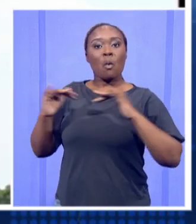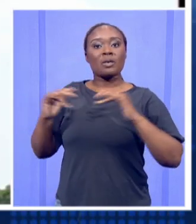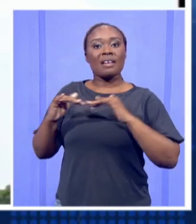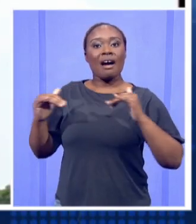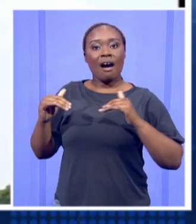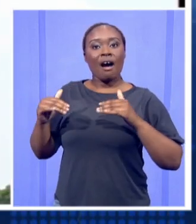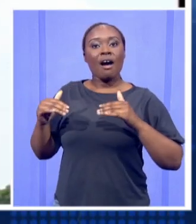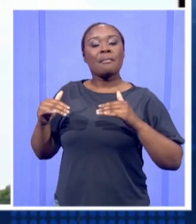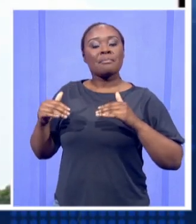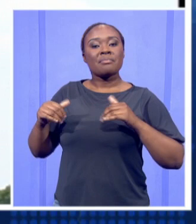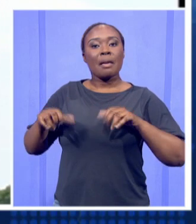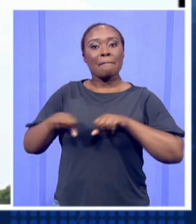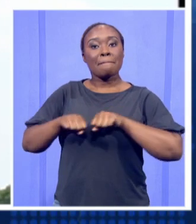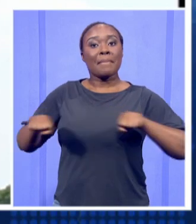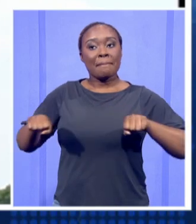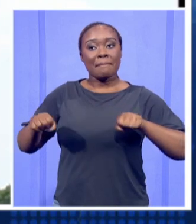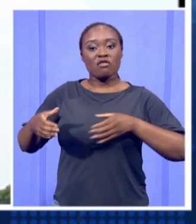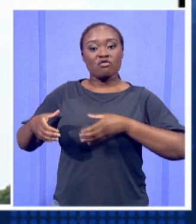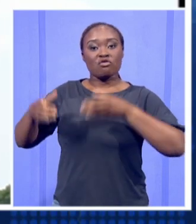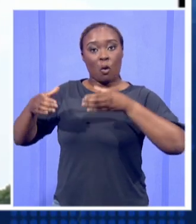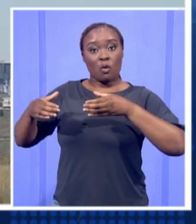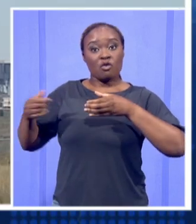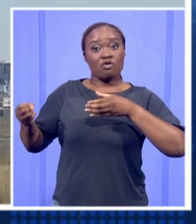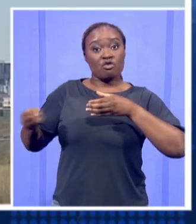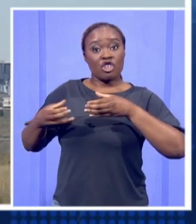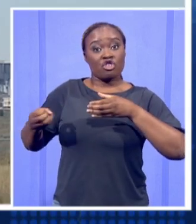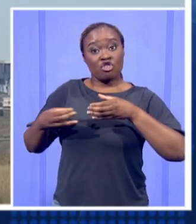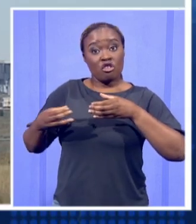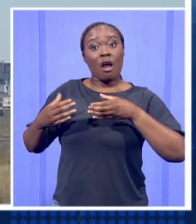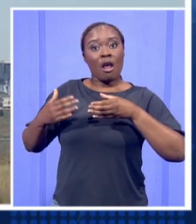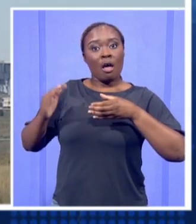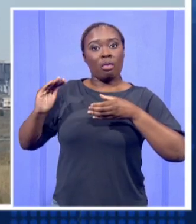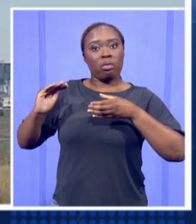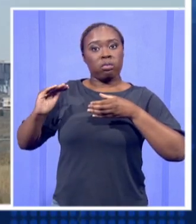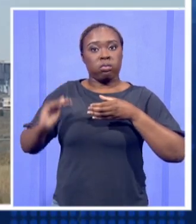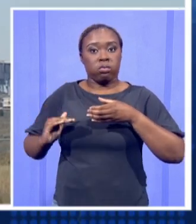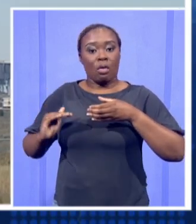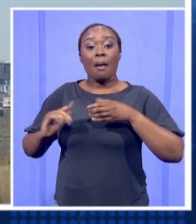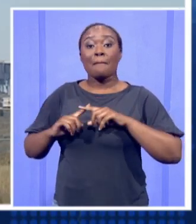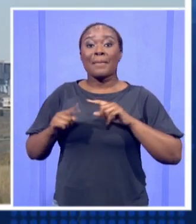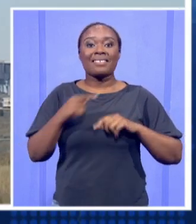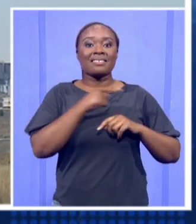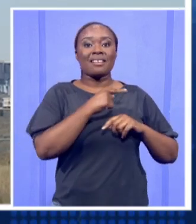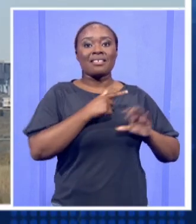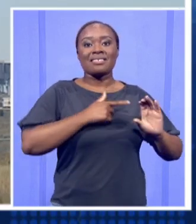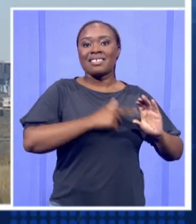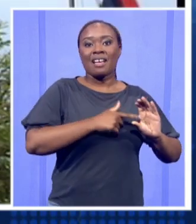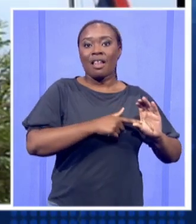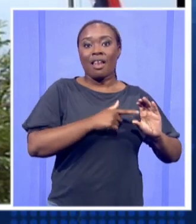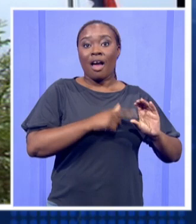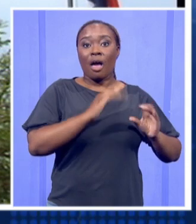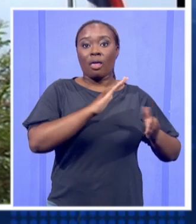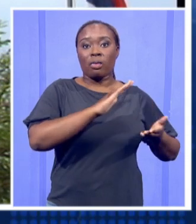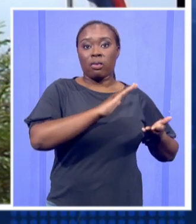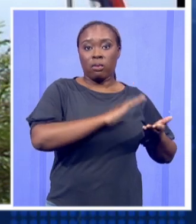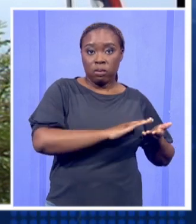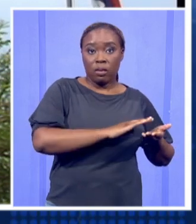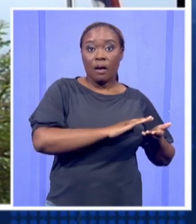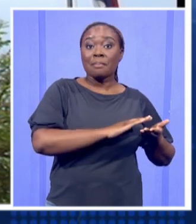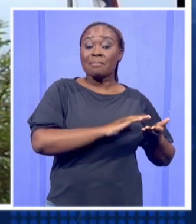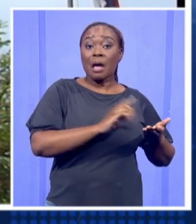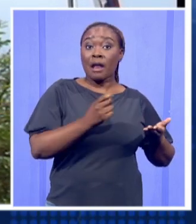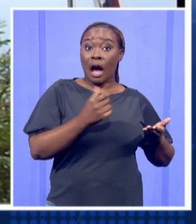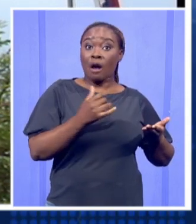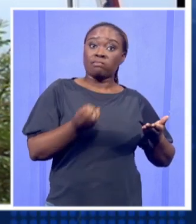pump storage schemes. They can't replenish the diesel in the diesel tanks because they don't have the